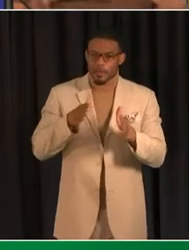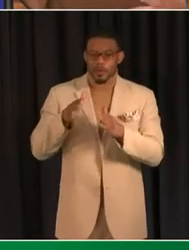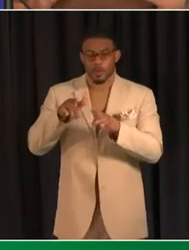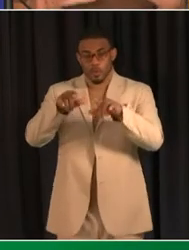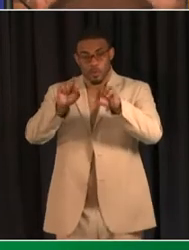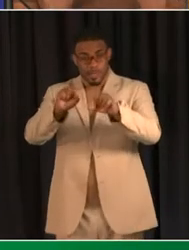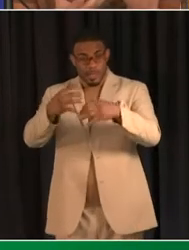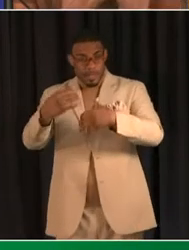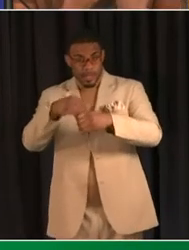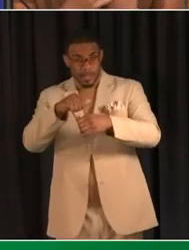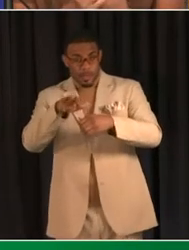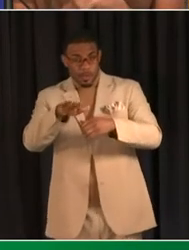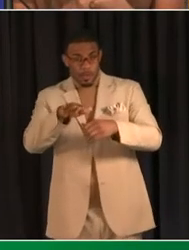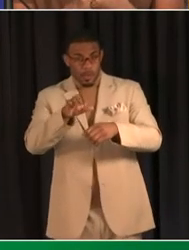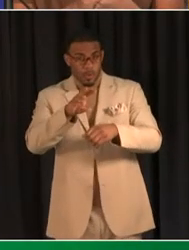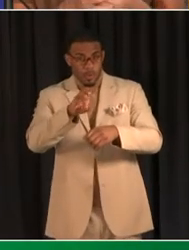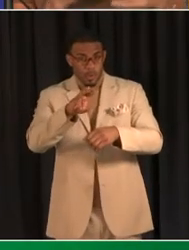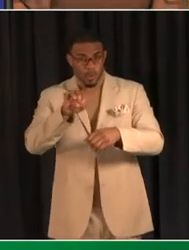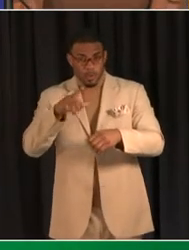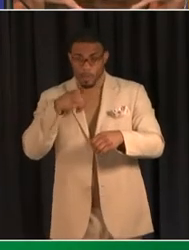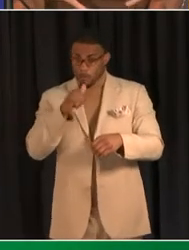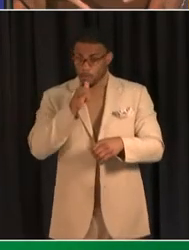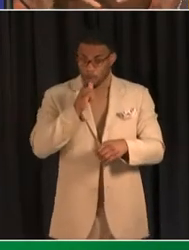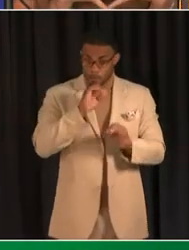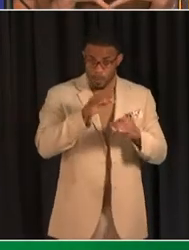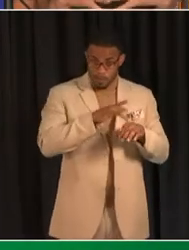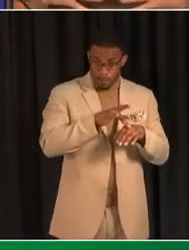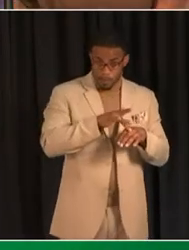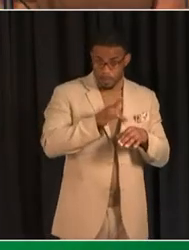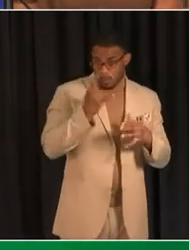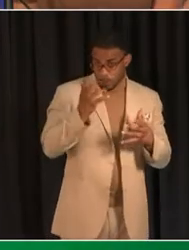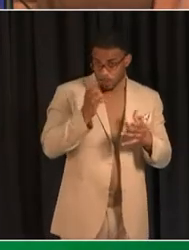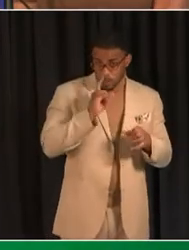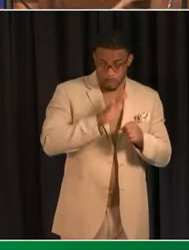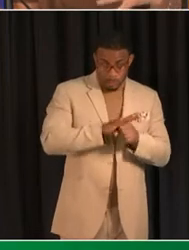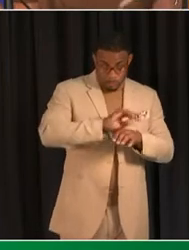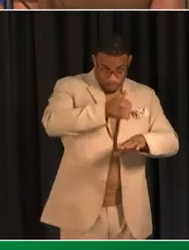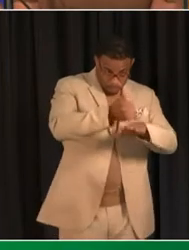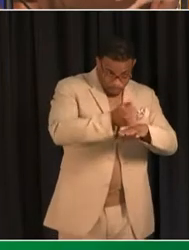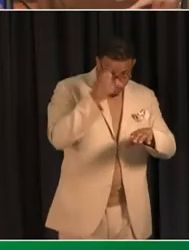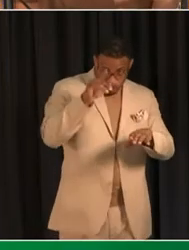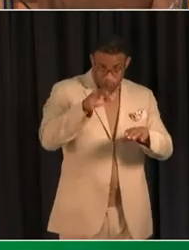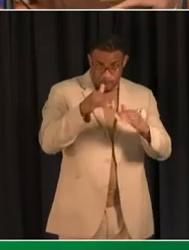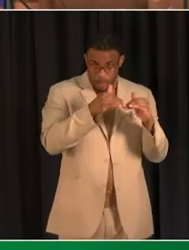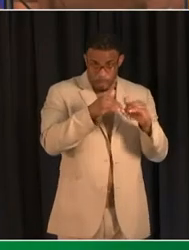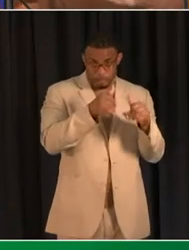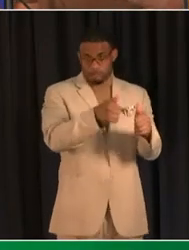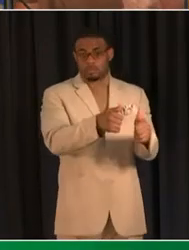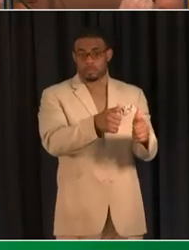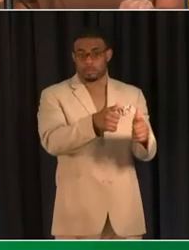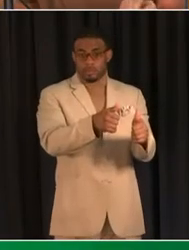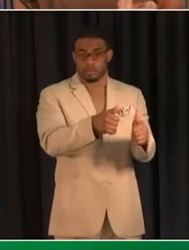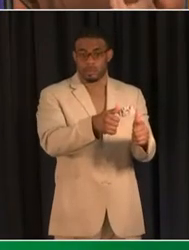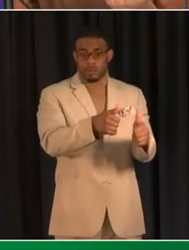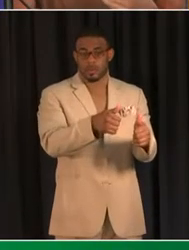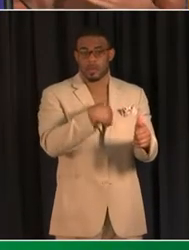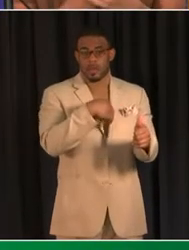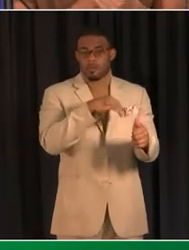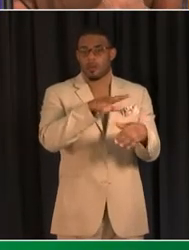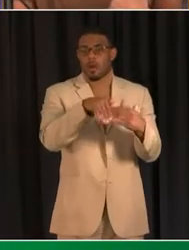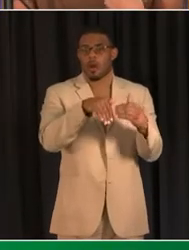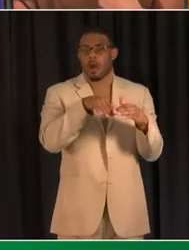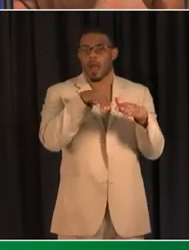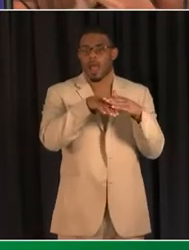of ways you can engage with WeWork. So we have our private office space, which is if you want that dedicated office for you and your colleagues. We also